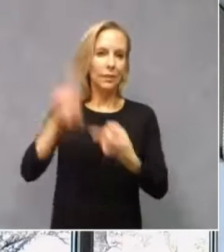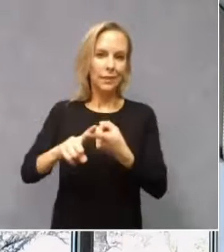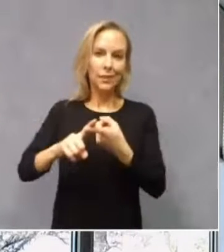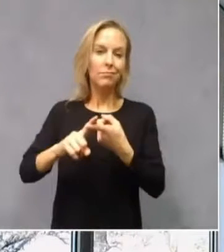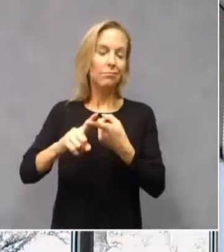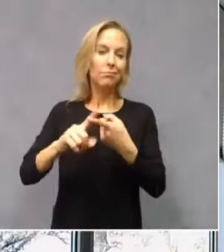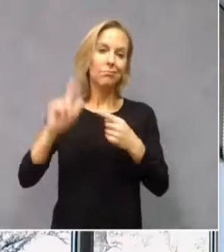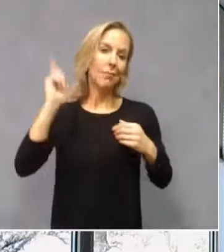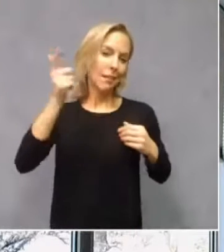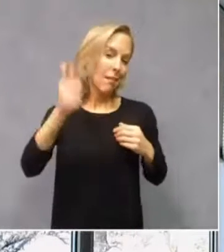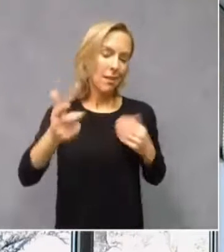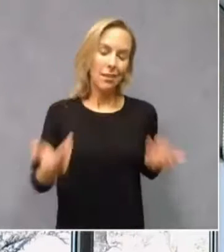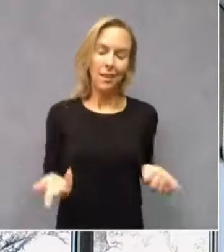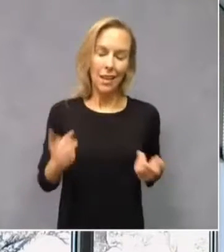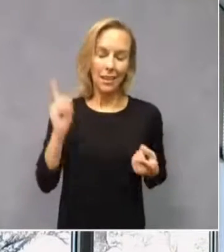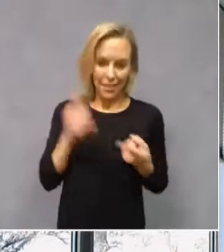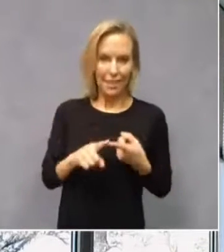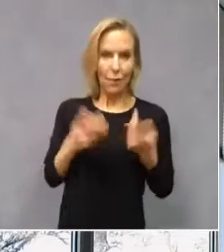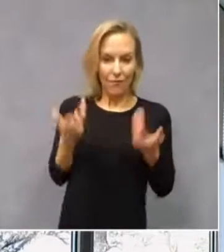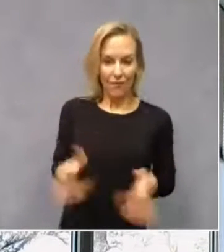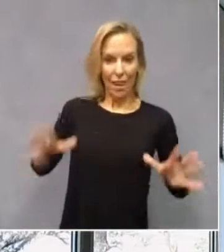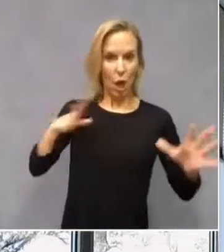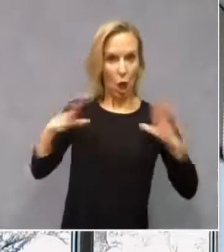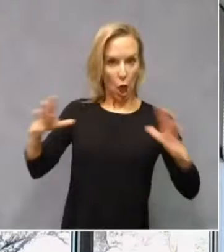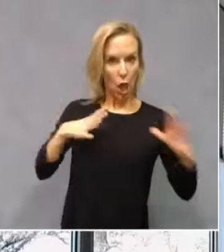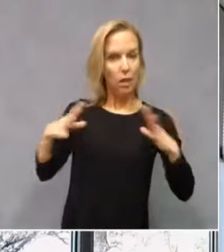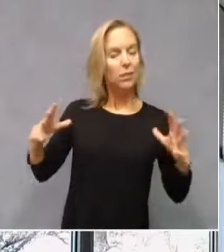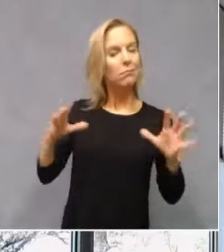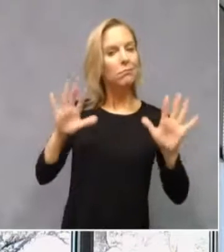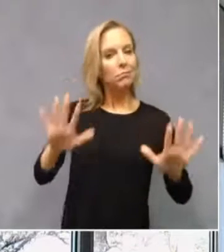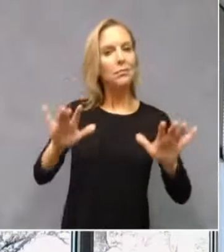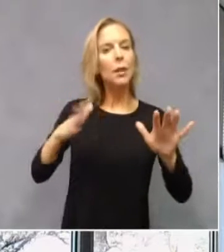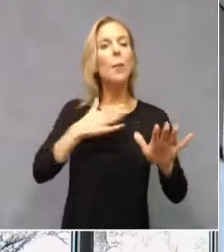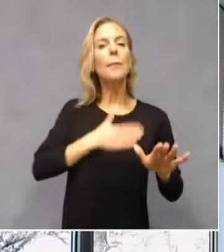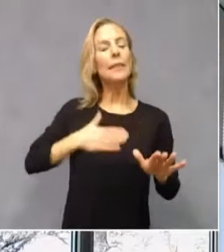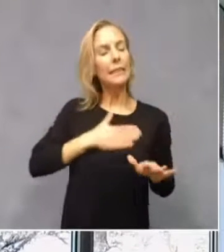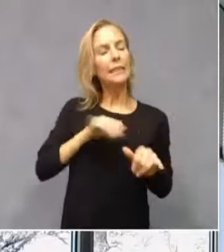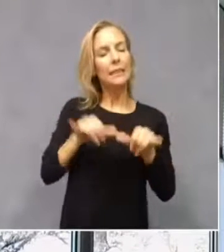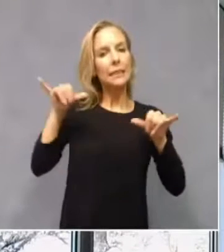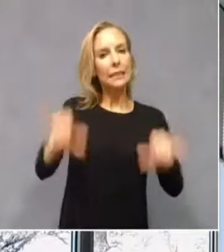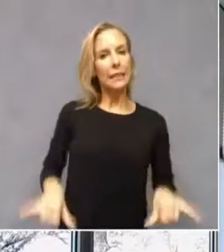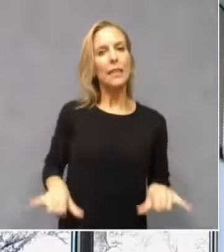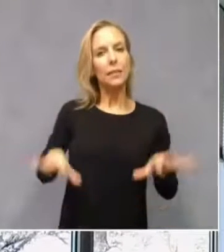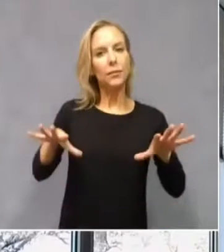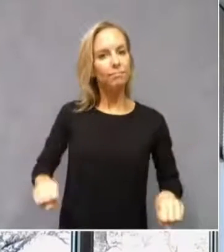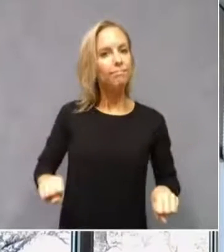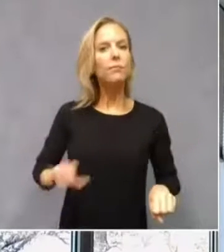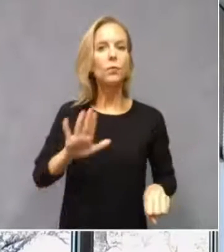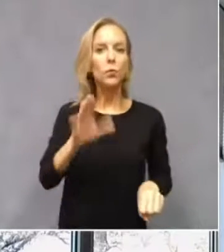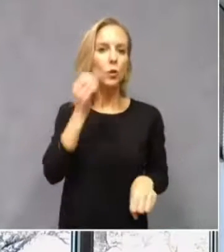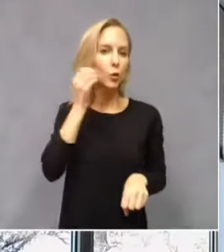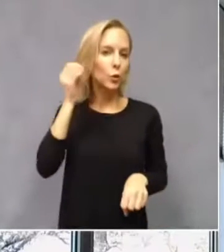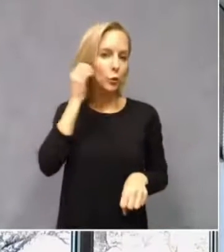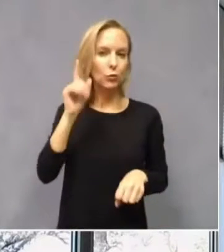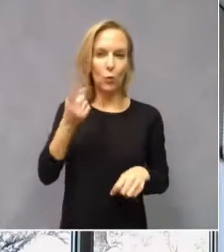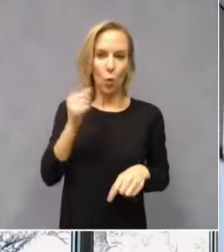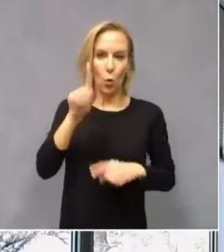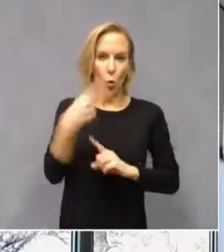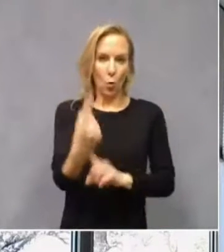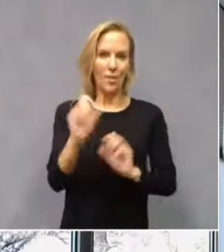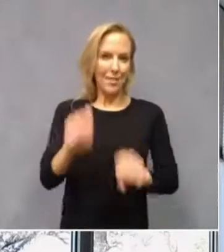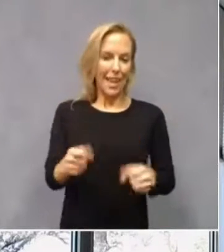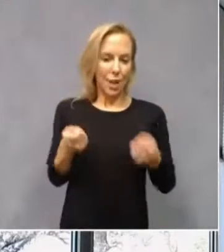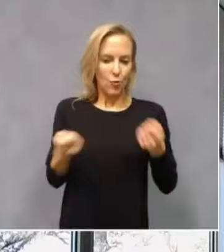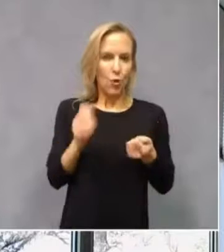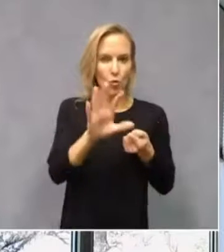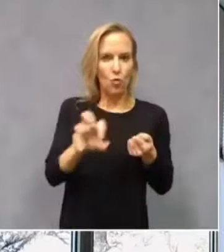Until we get past the holidays, folks, please, it's time to hunker down. And remember, you can only control your own choices and your